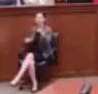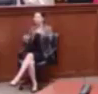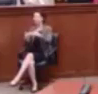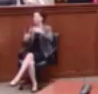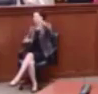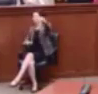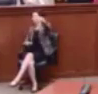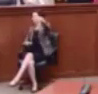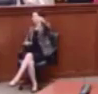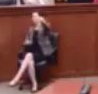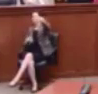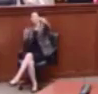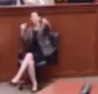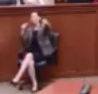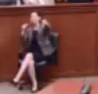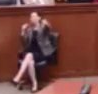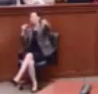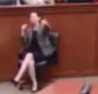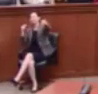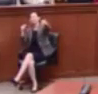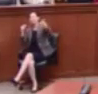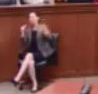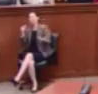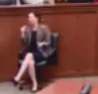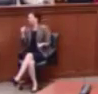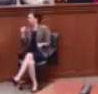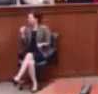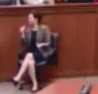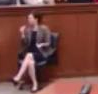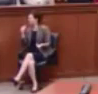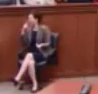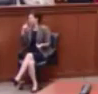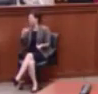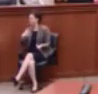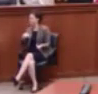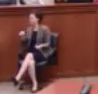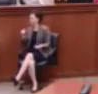young child and that beautiful lady.